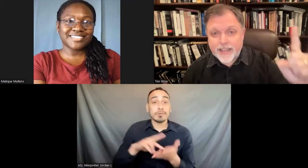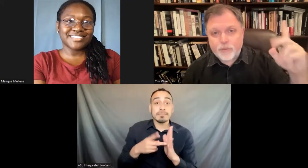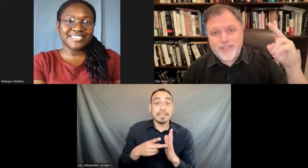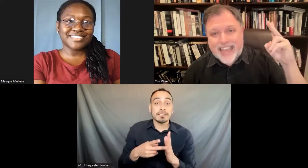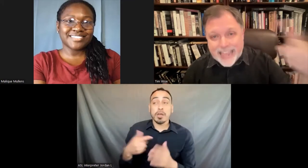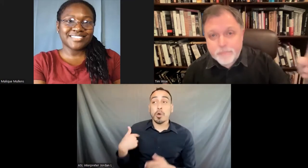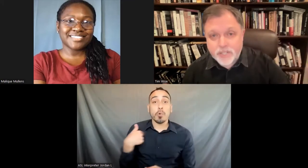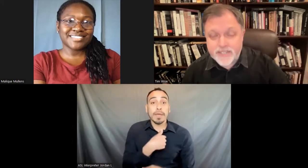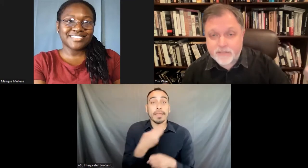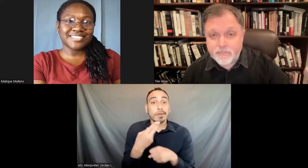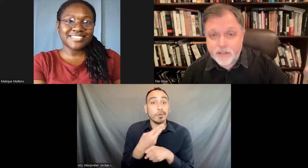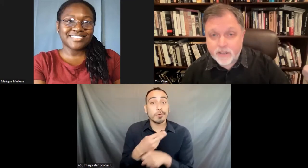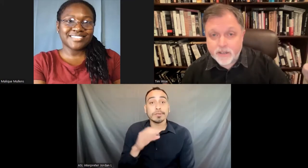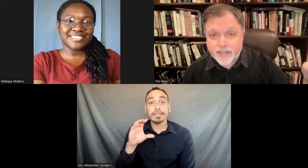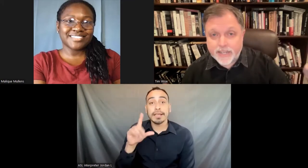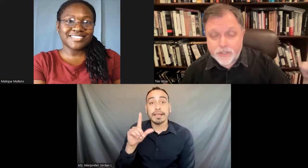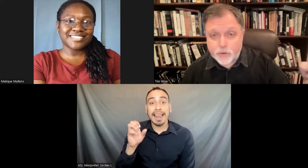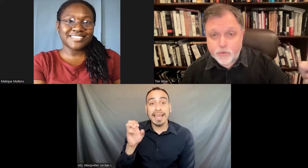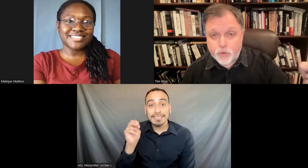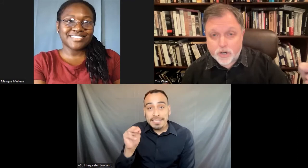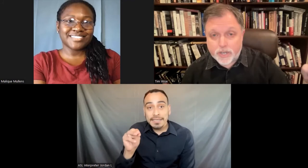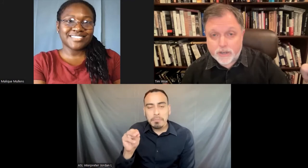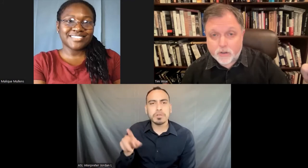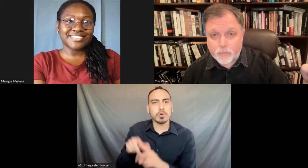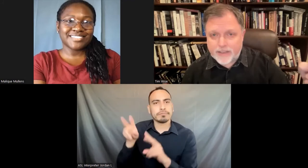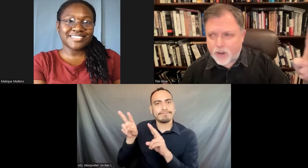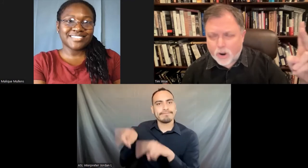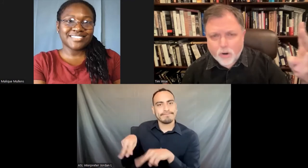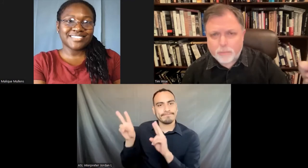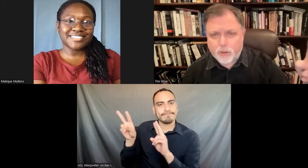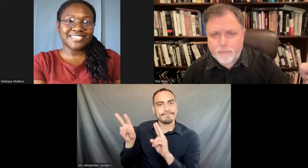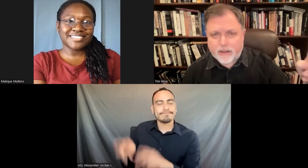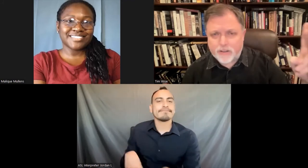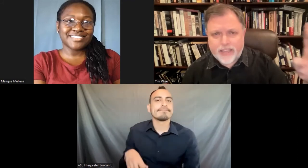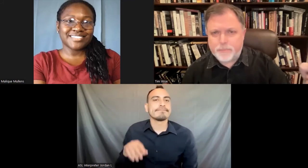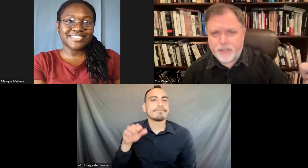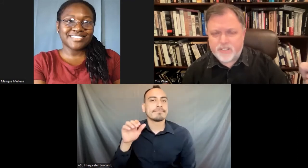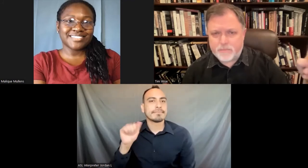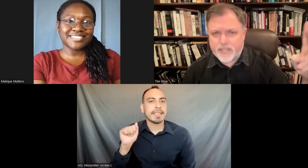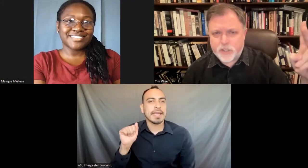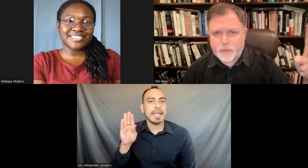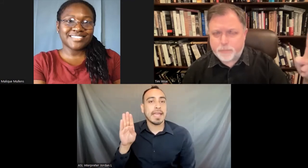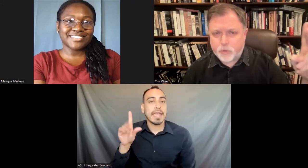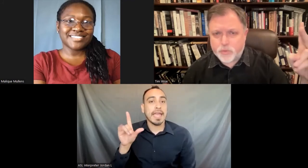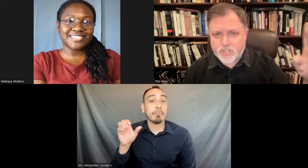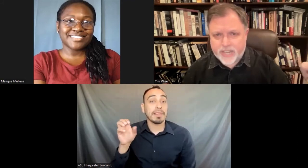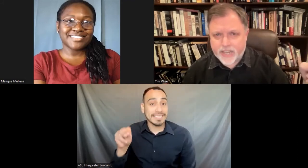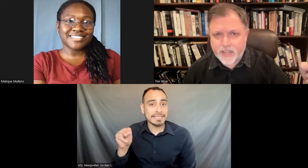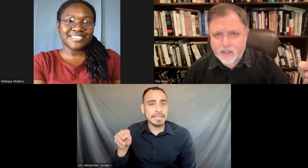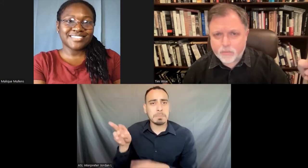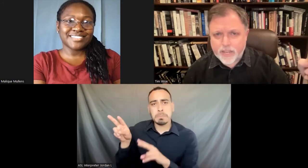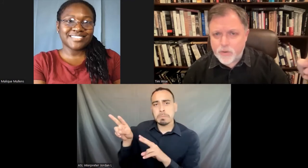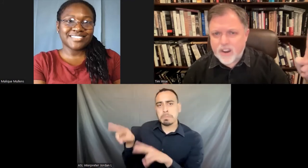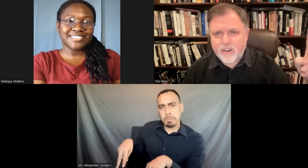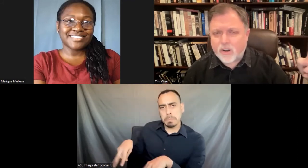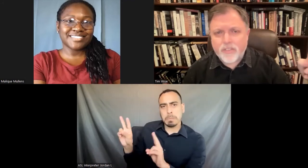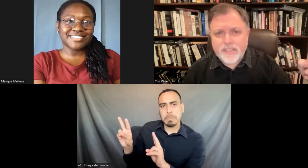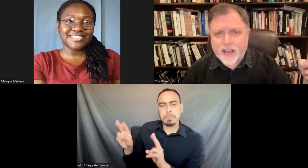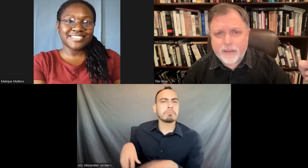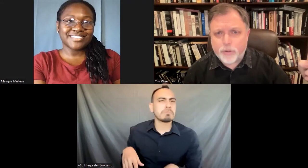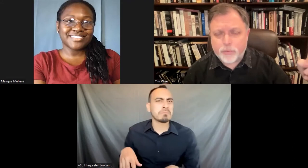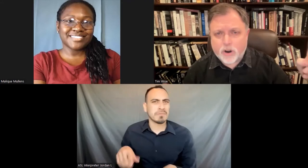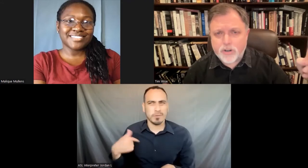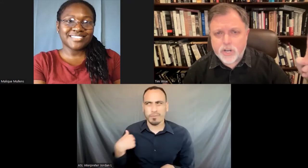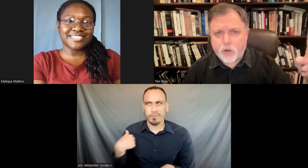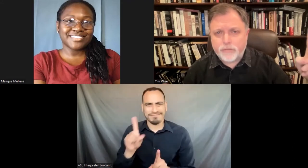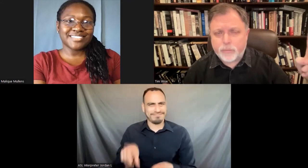indifferent. It was ableism against those who were ill. We have a horrible amount of ableism against people who were sick, right? You hear it all the